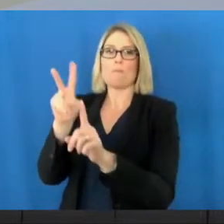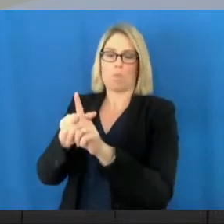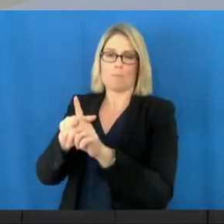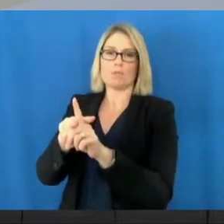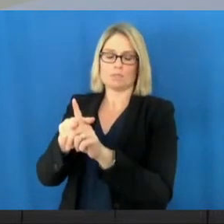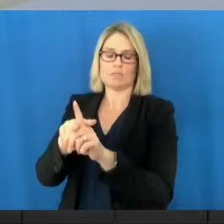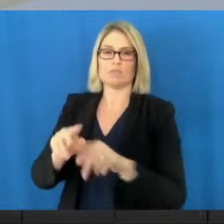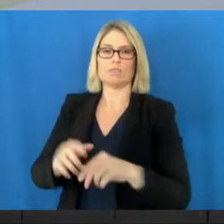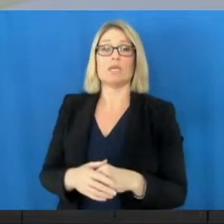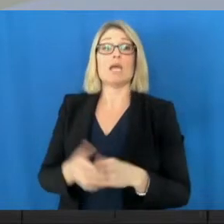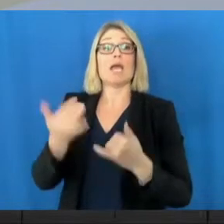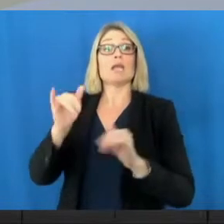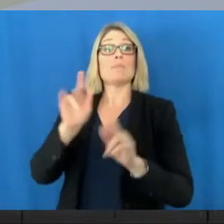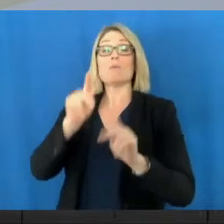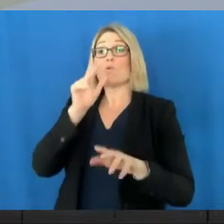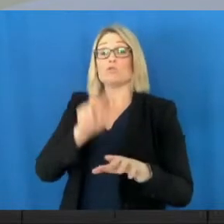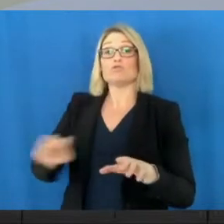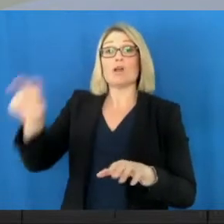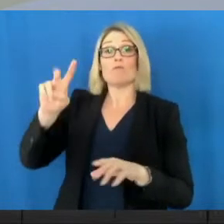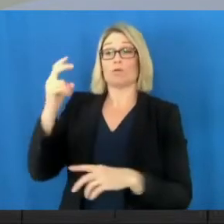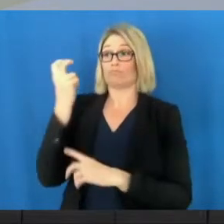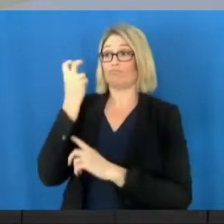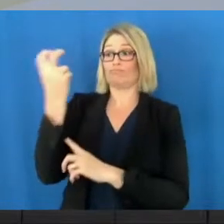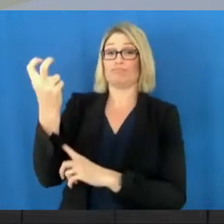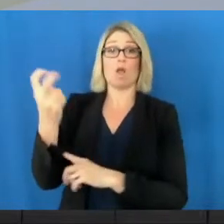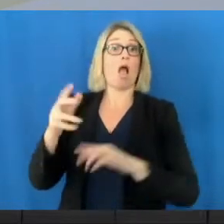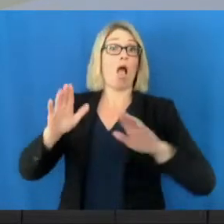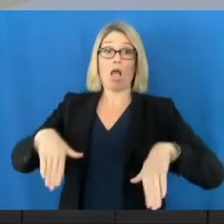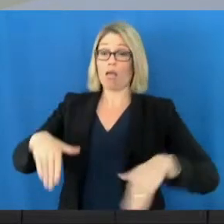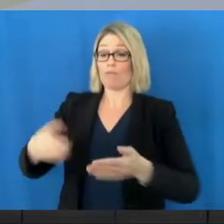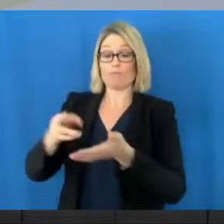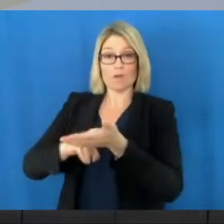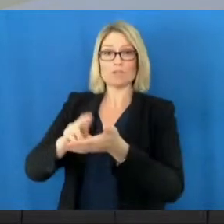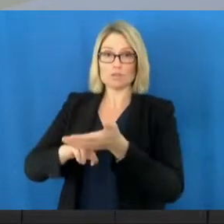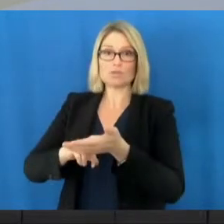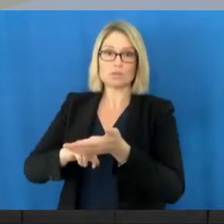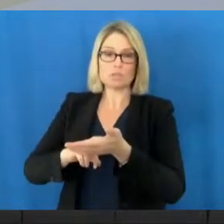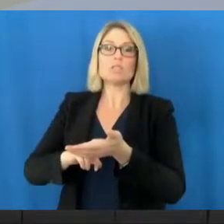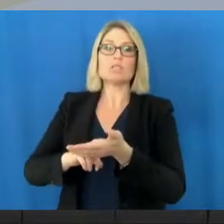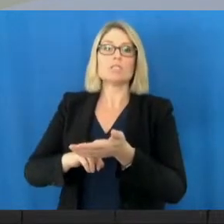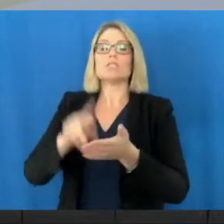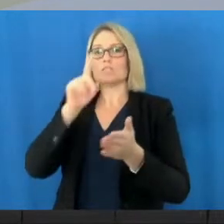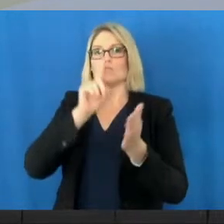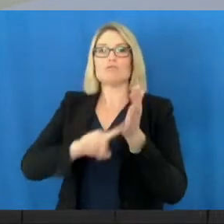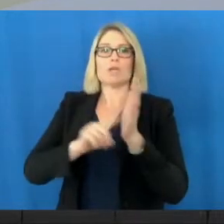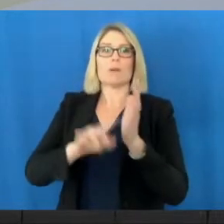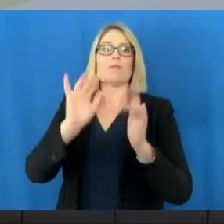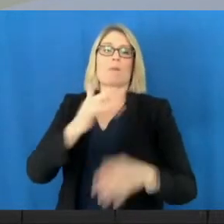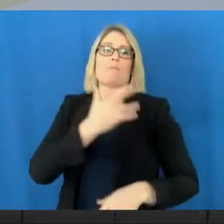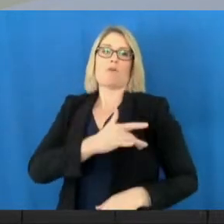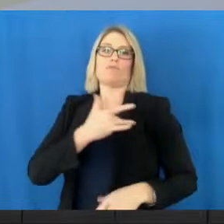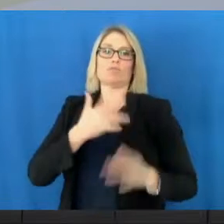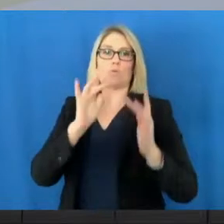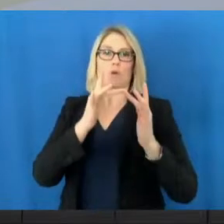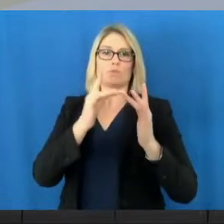Any rotational workers or truck drivers who are not yet registered can do so on the provincial website or by calling our